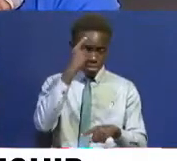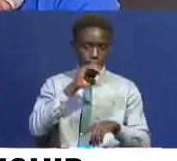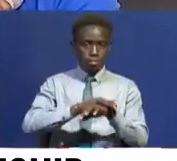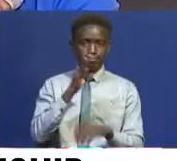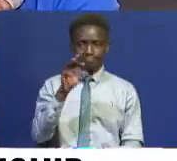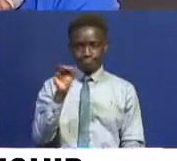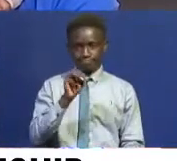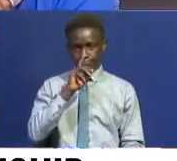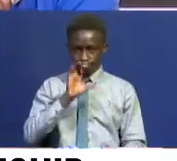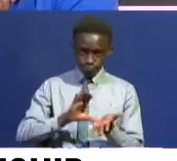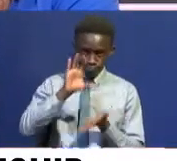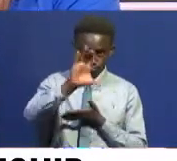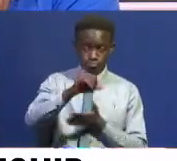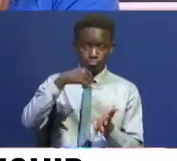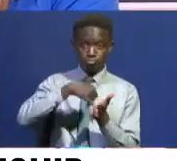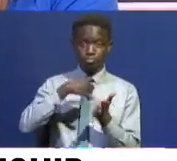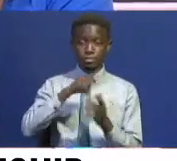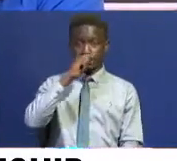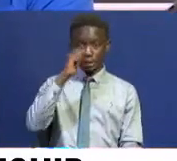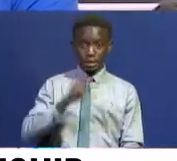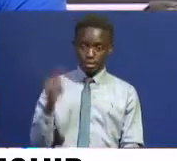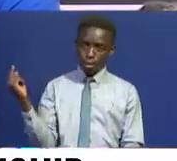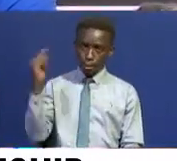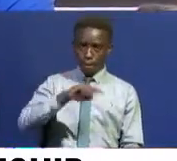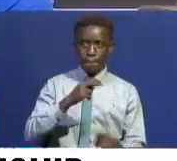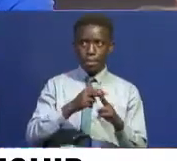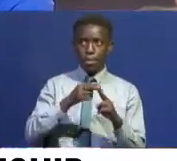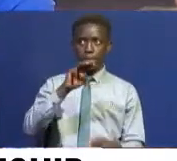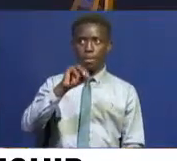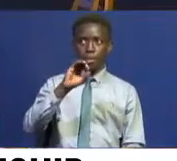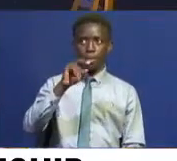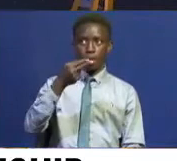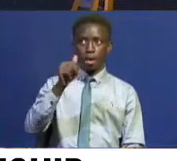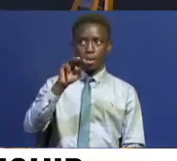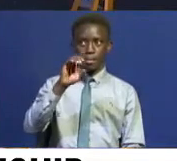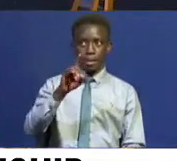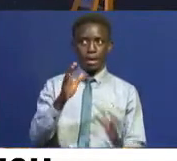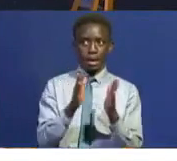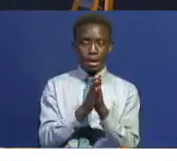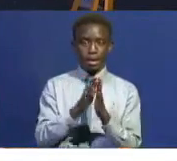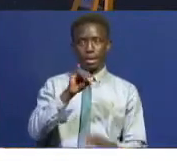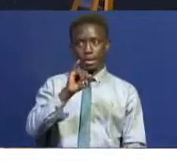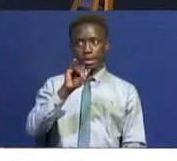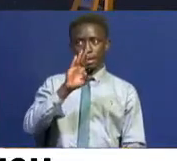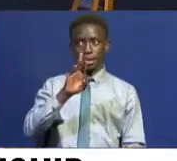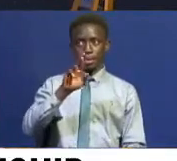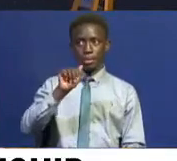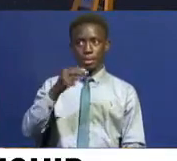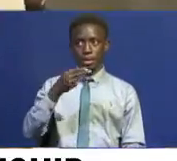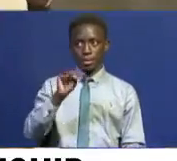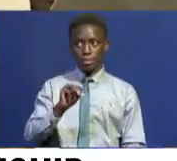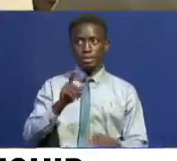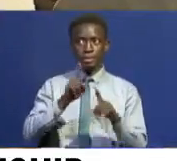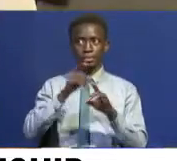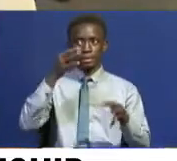from Tanzania include Mr. Zanzibar, Issa Mohamed Hamdo and Ibrahim Amosi. Top judges from the United States of America